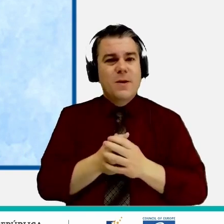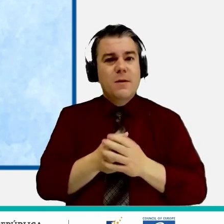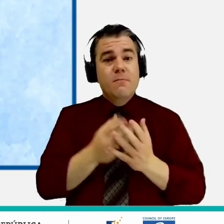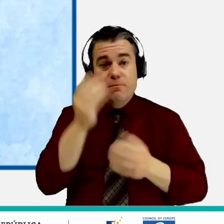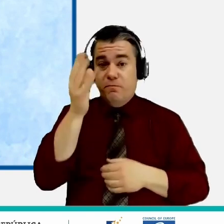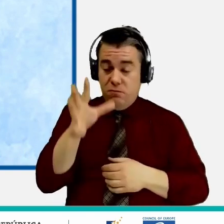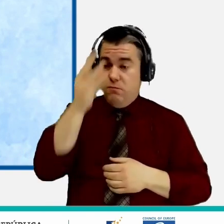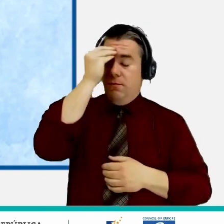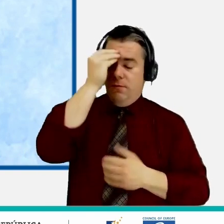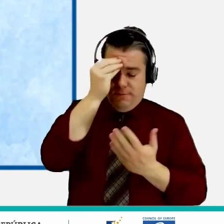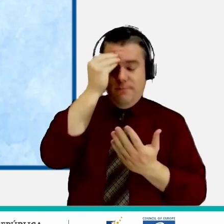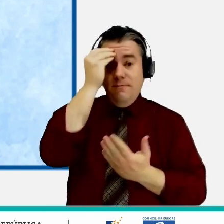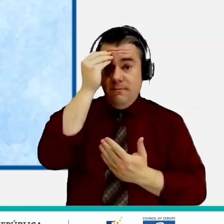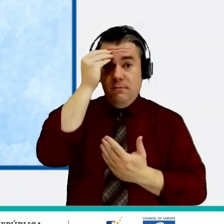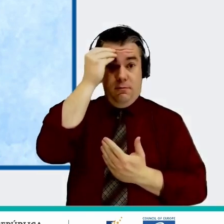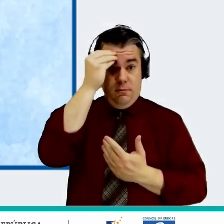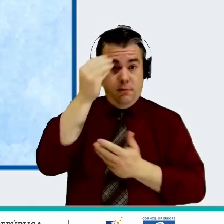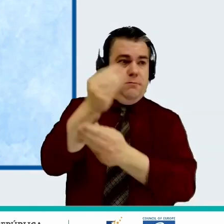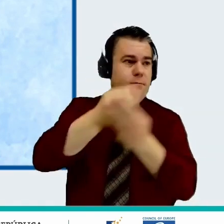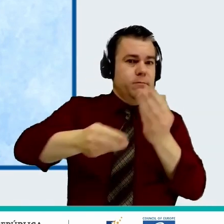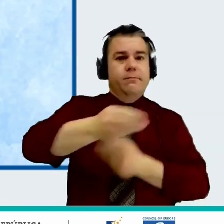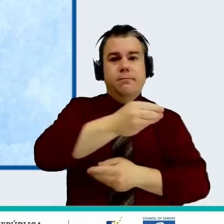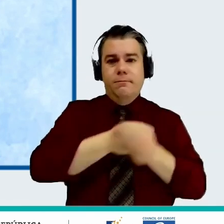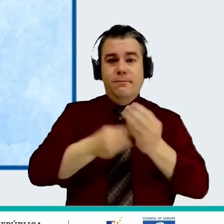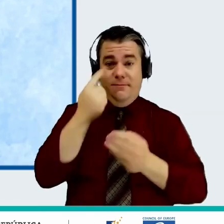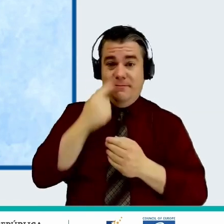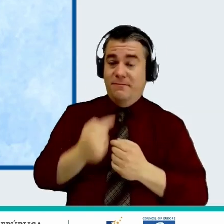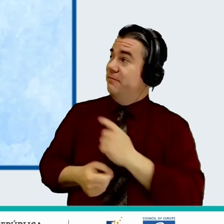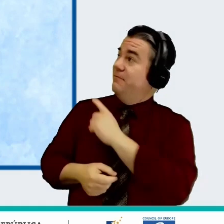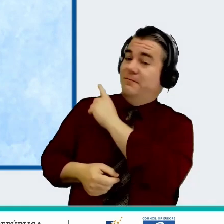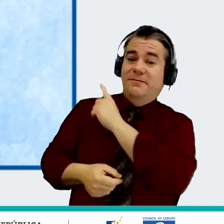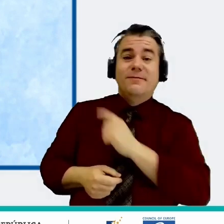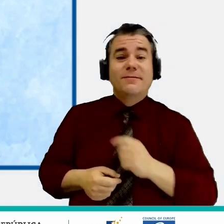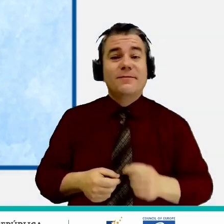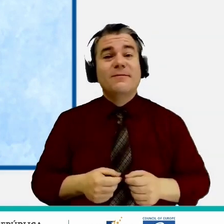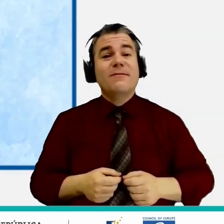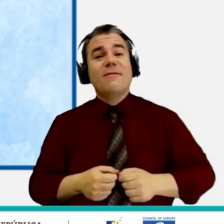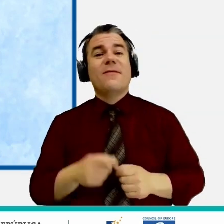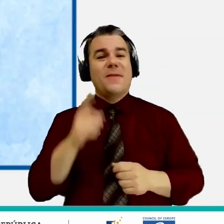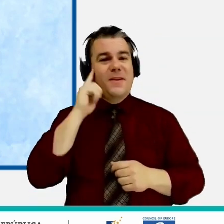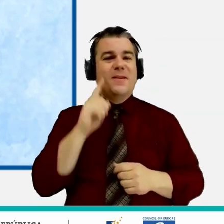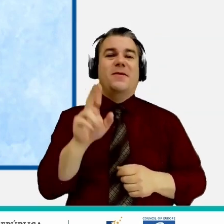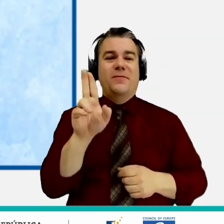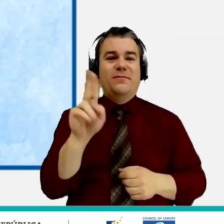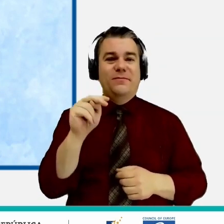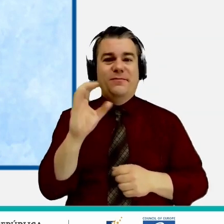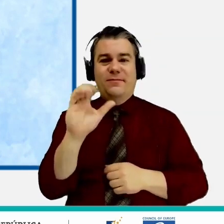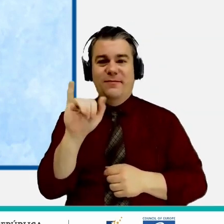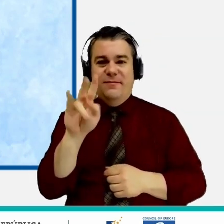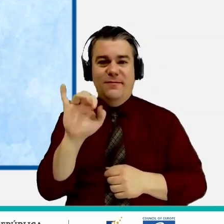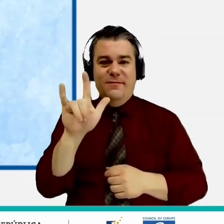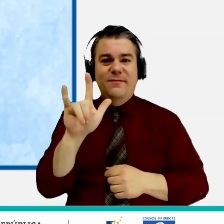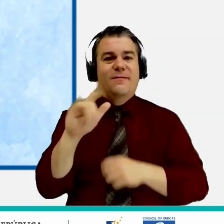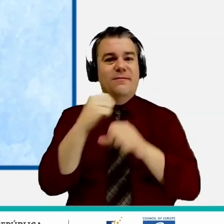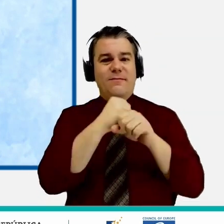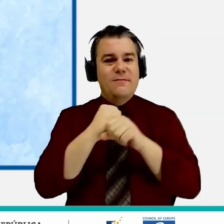happy to say, and you see it in my background, I hope that as the 7th of December, we will be launching the Union Civil Protection Knowledge Network. And we hope